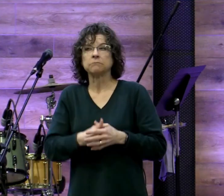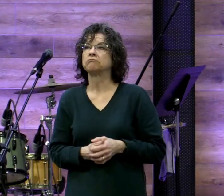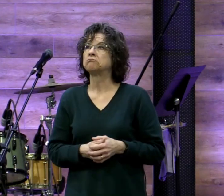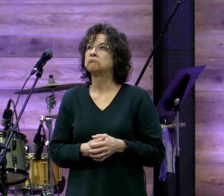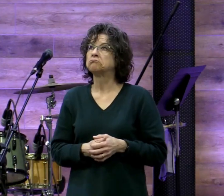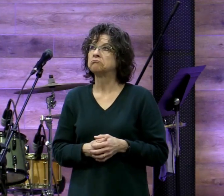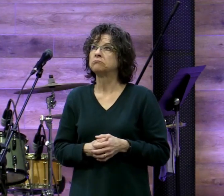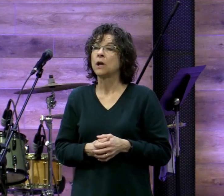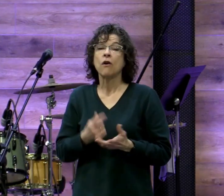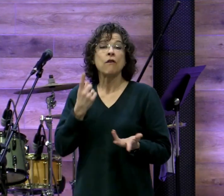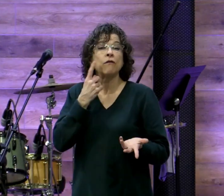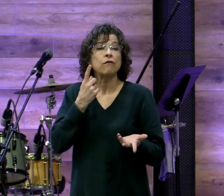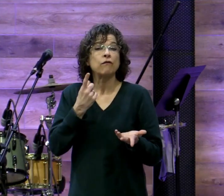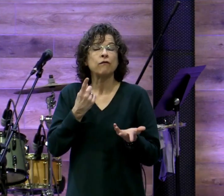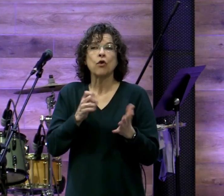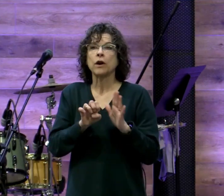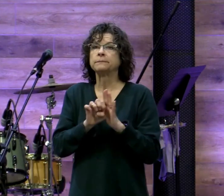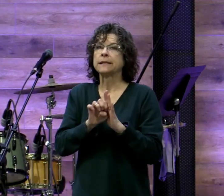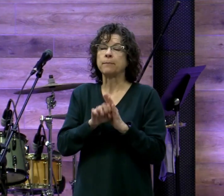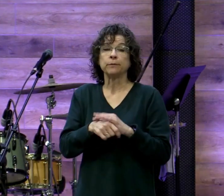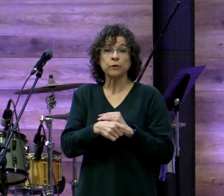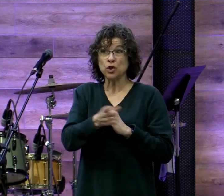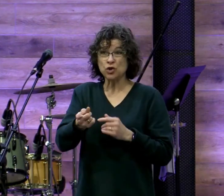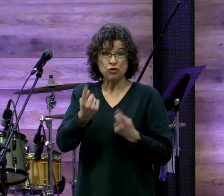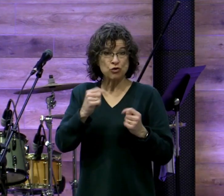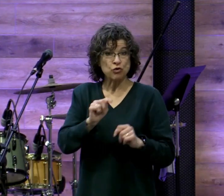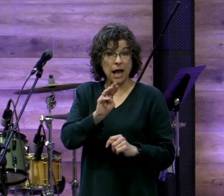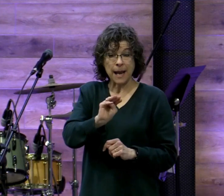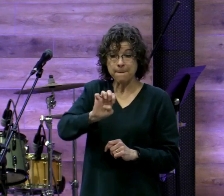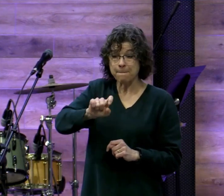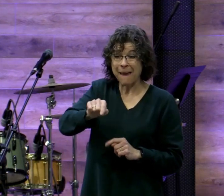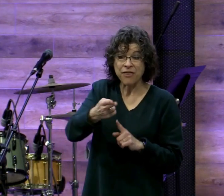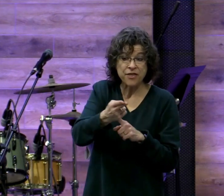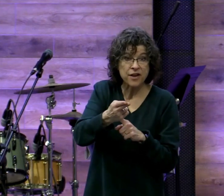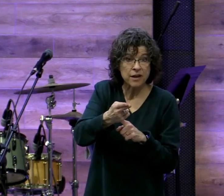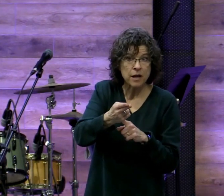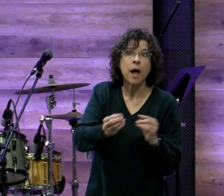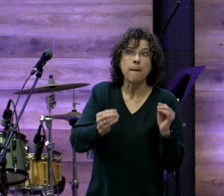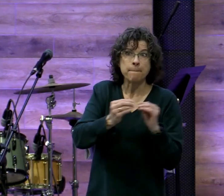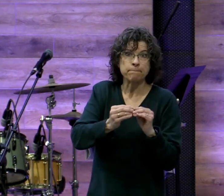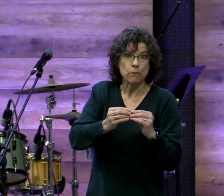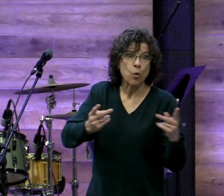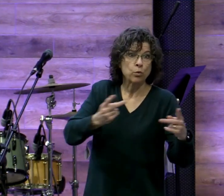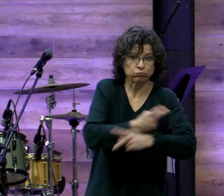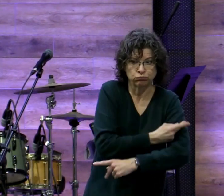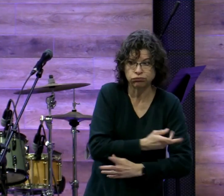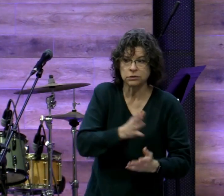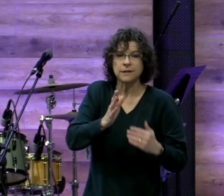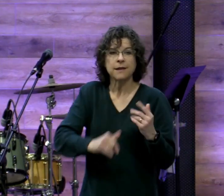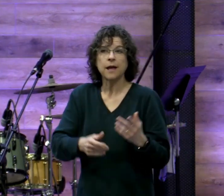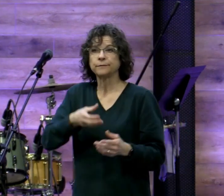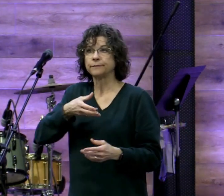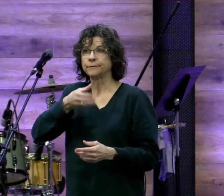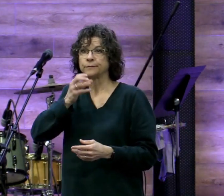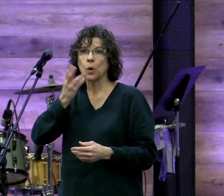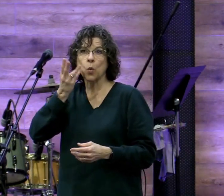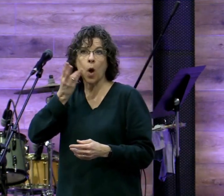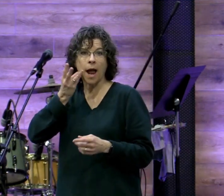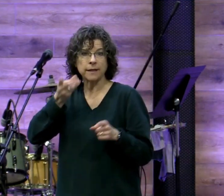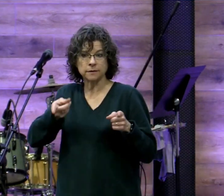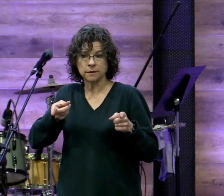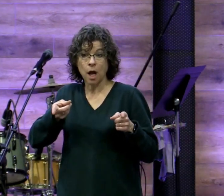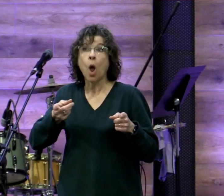you to try meth than to have a drink of wine. One is blatantly sinful, one is not, but both of